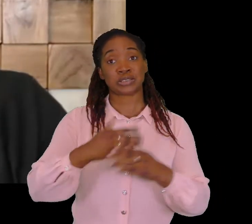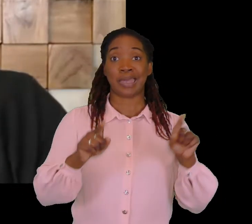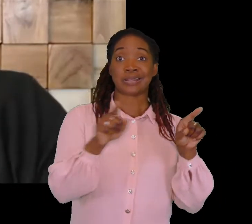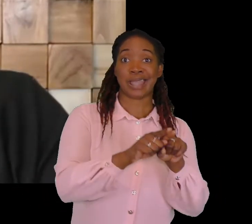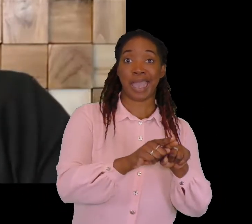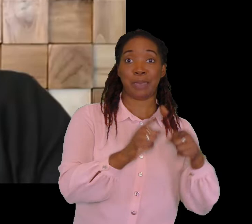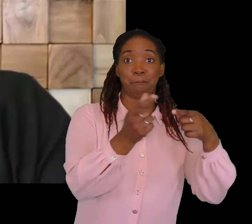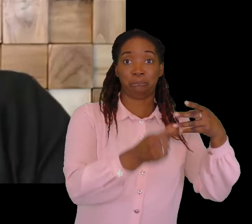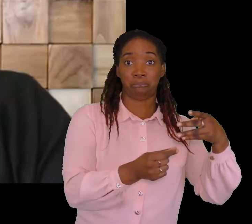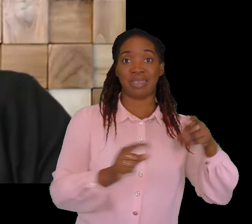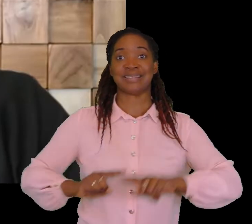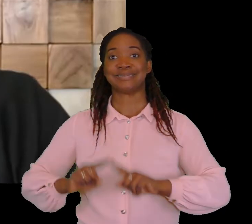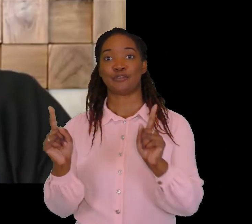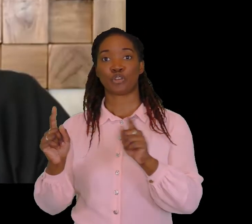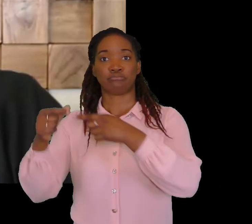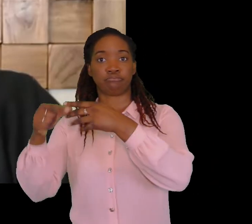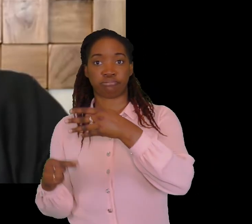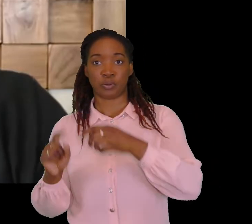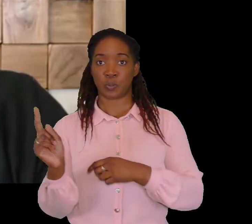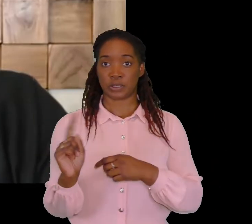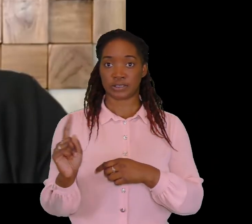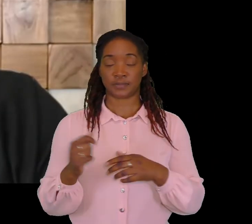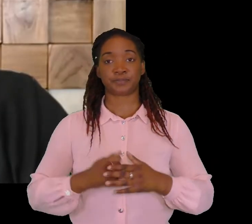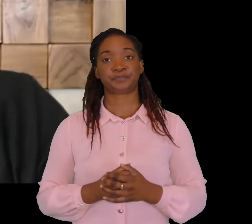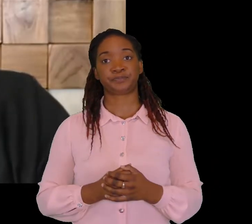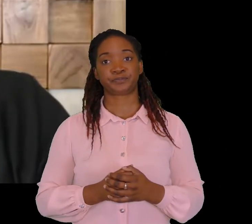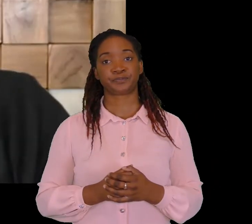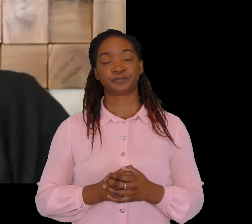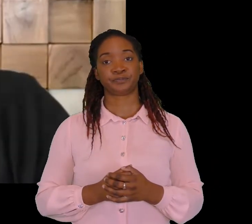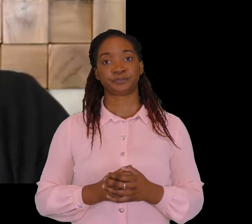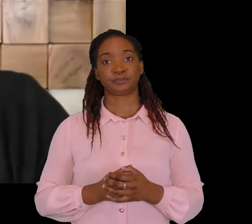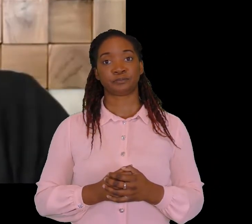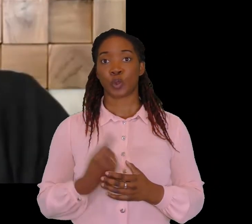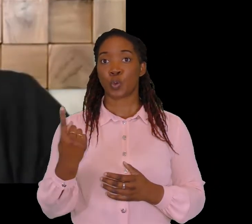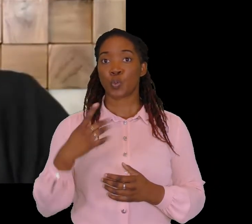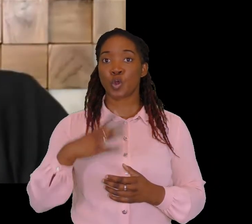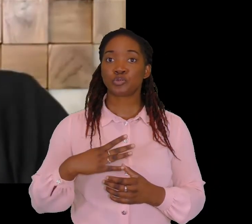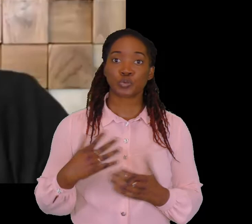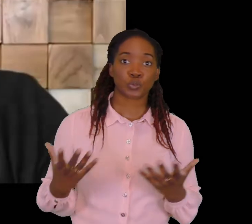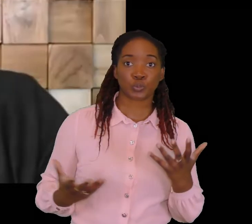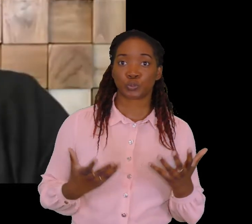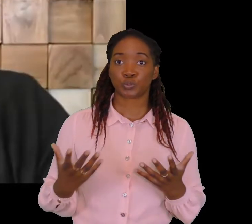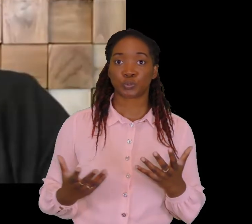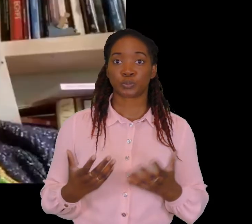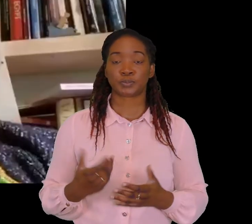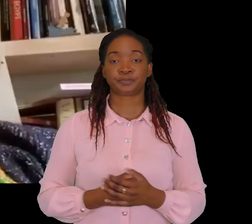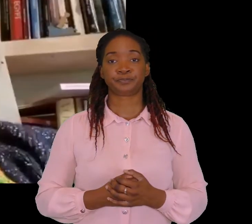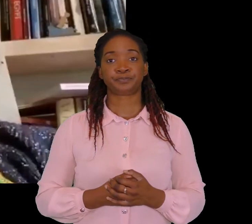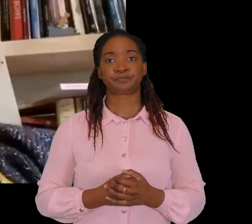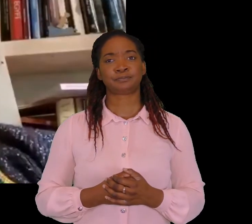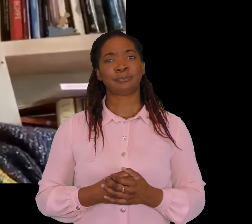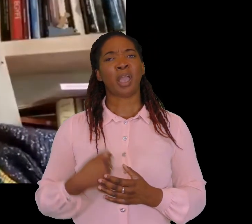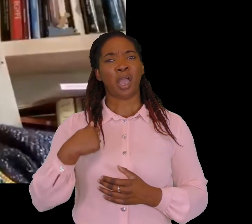the approach of artist curators in the 1960s in Europe and the UK. Does anyone want to? Well, I think to